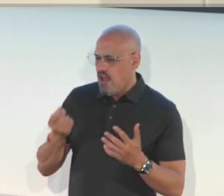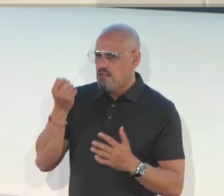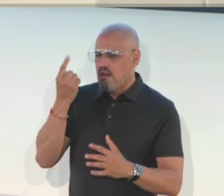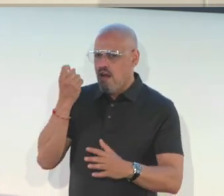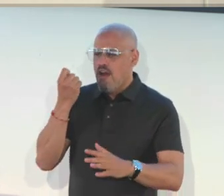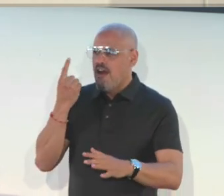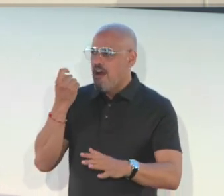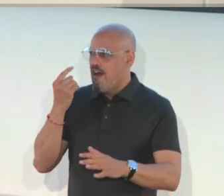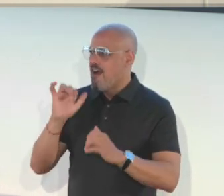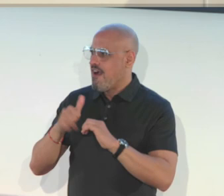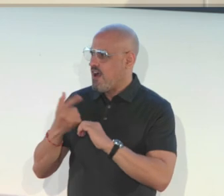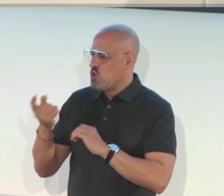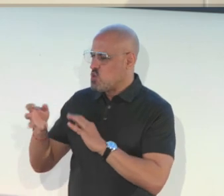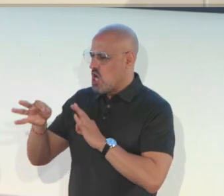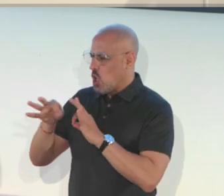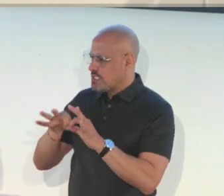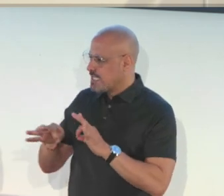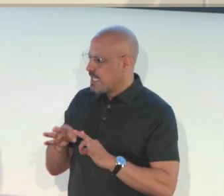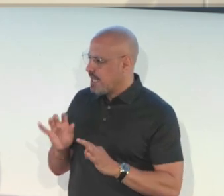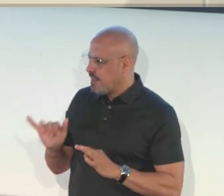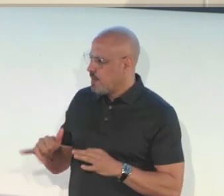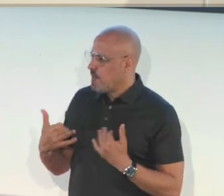just the way that you've articulated this